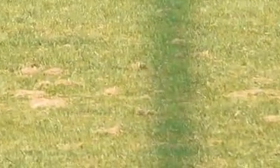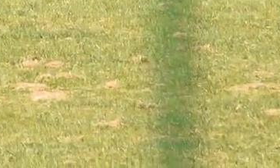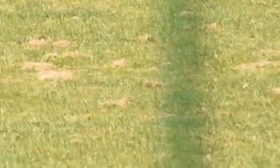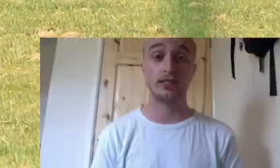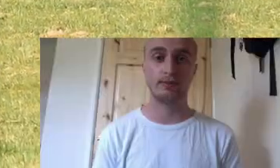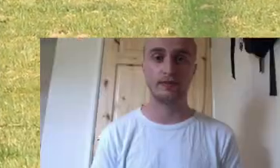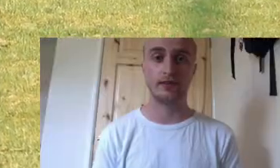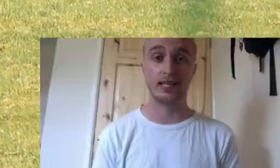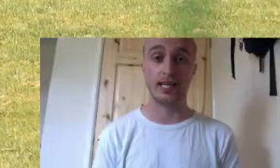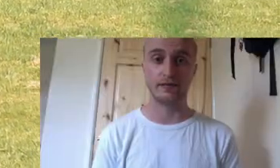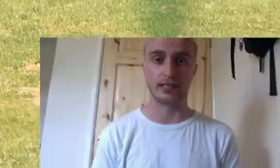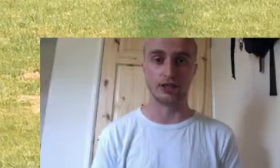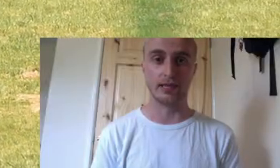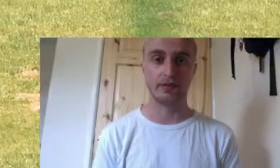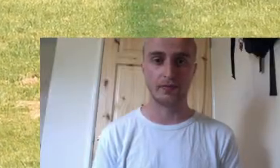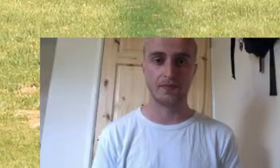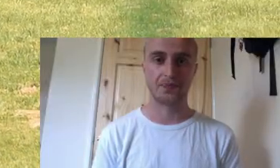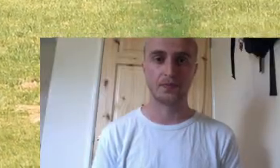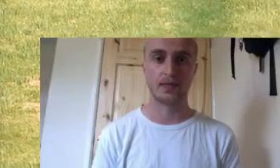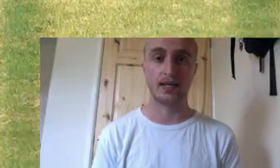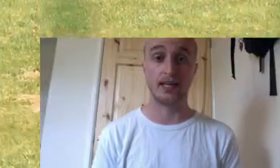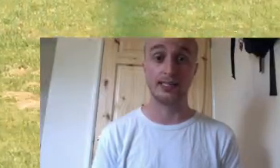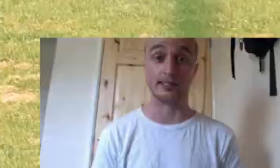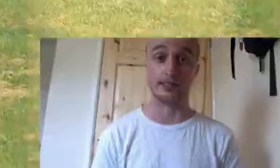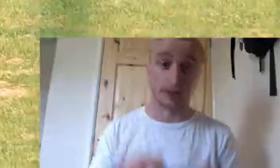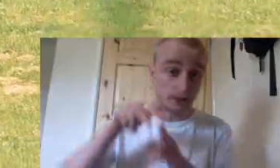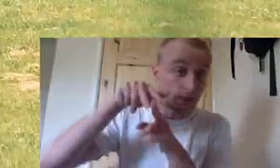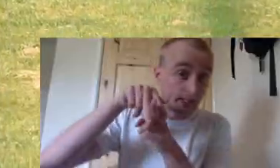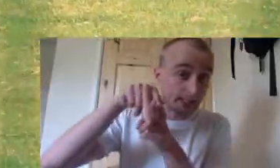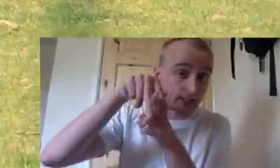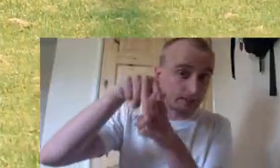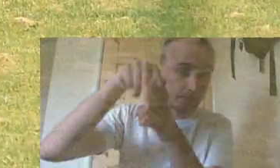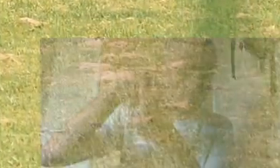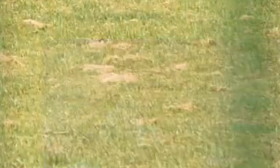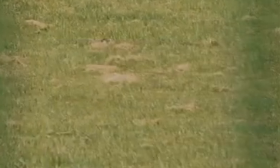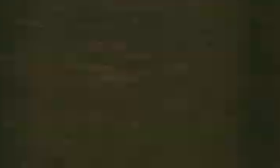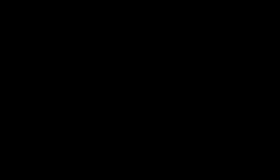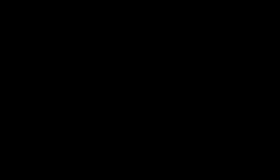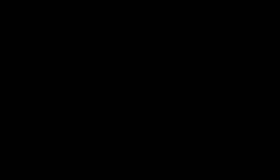ducks. Just before I left my trip, I saw a horse.